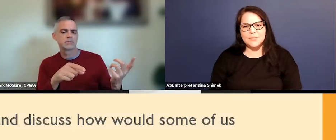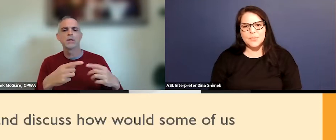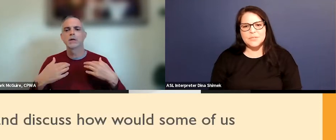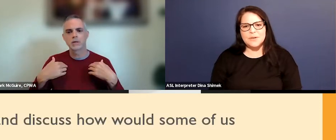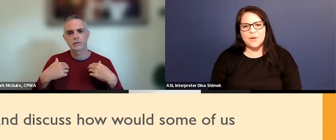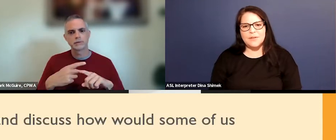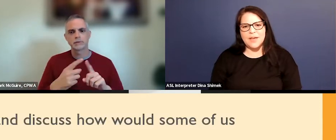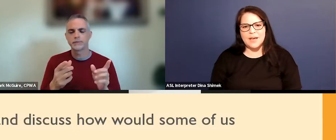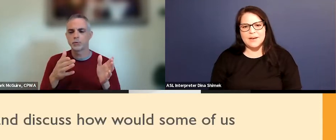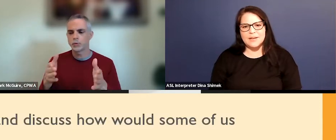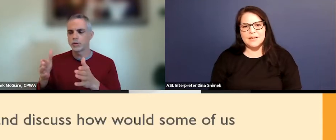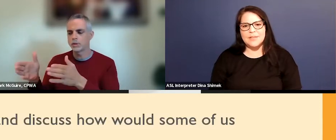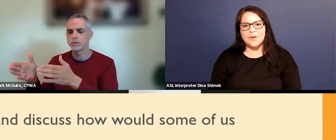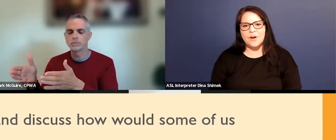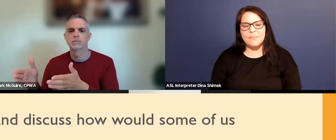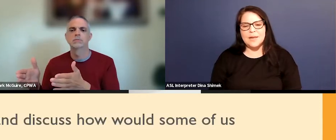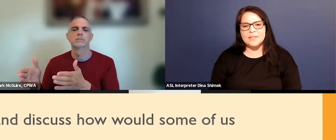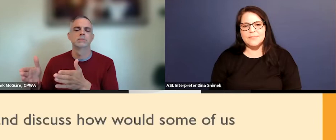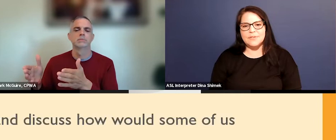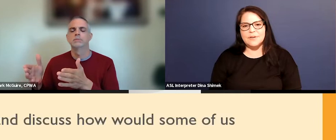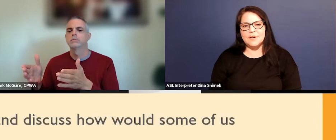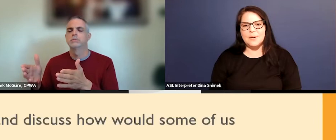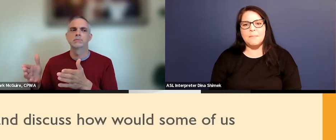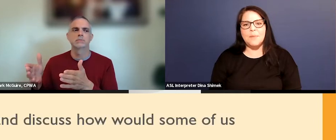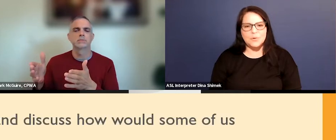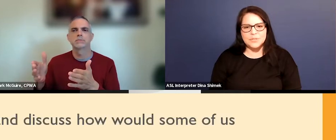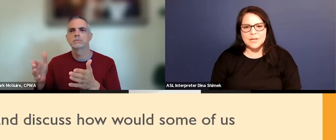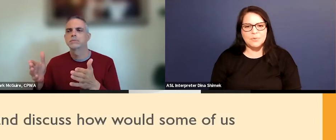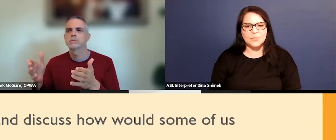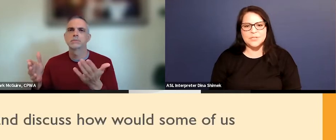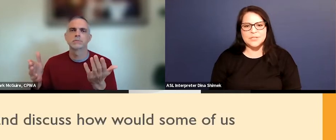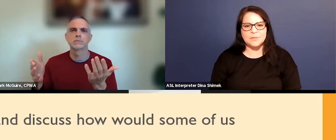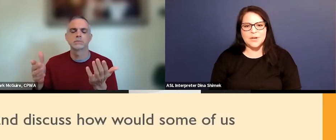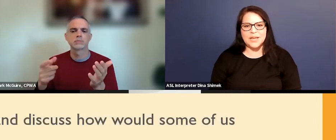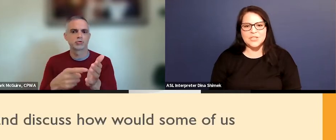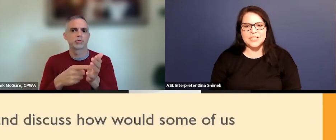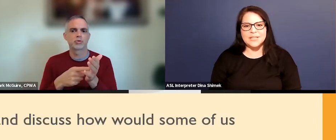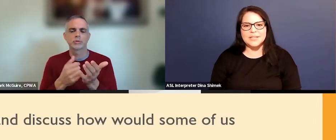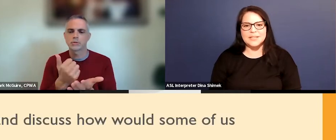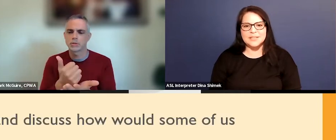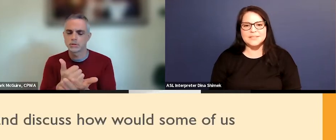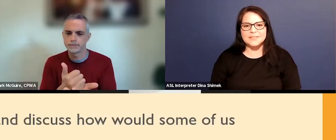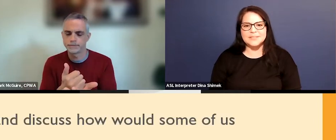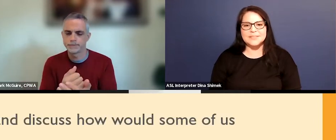And it's important to be aware of that there are many different modes and approaches to communication,